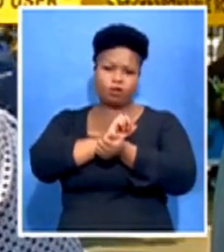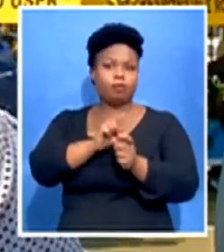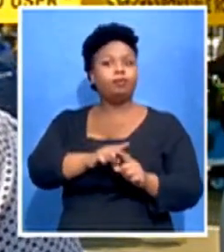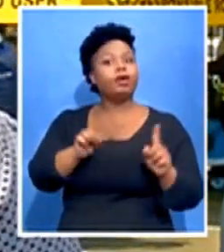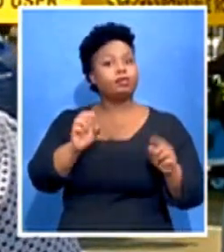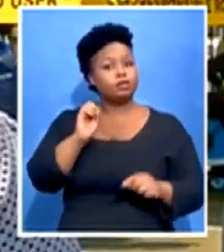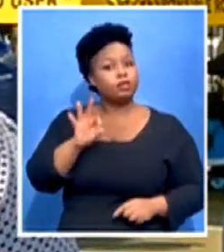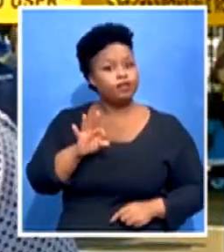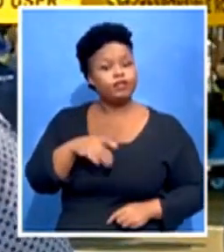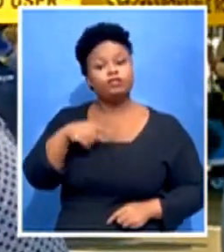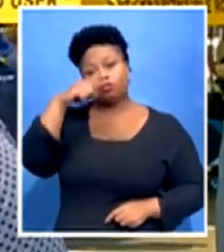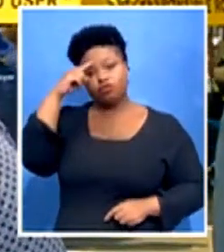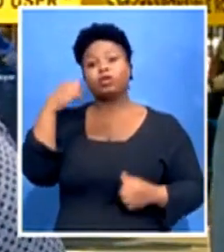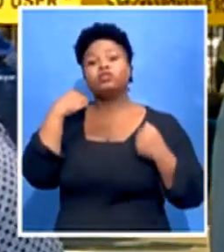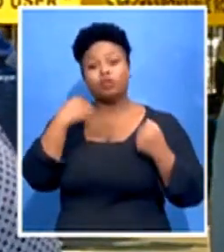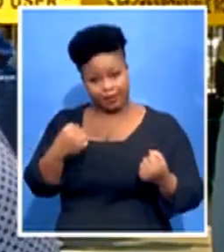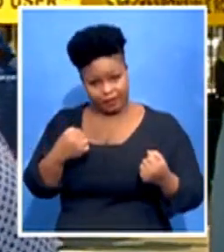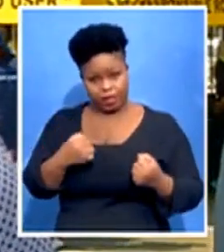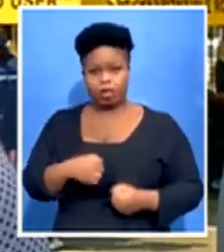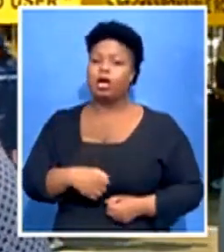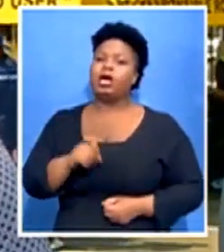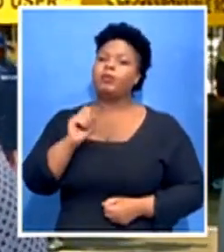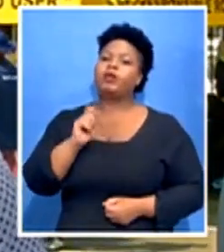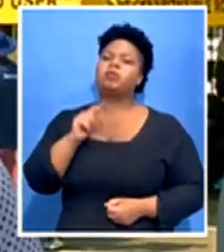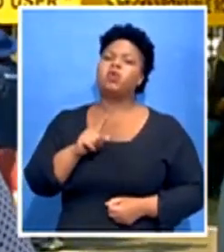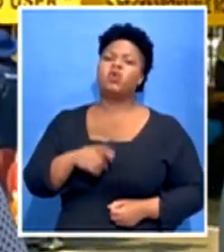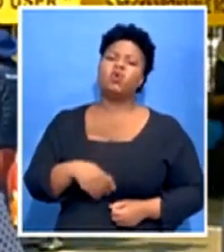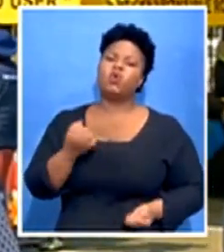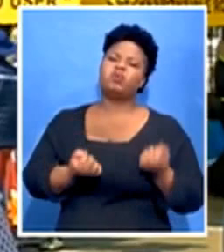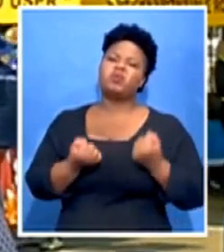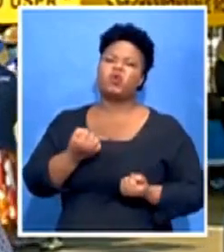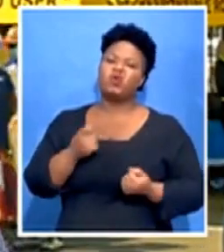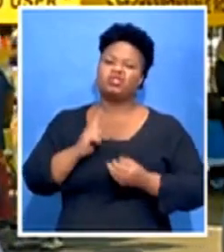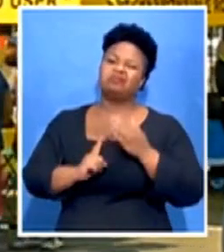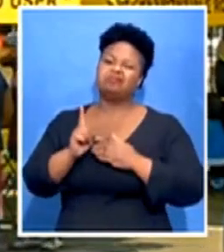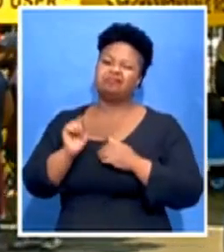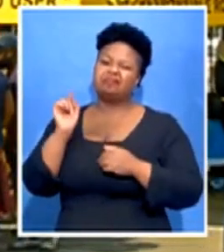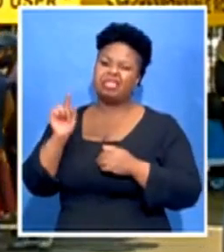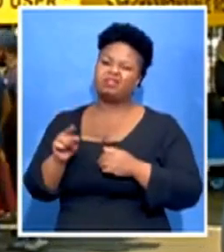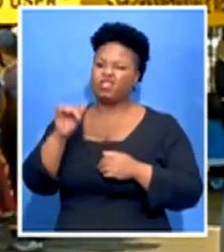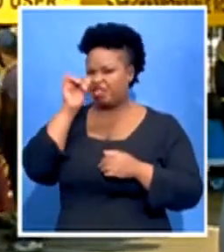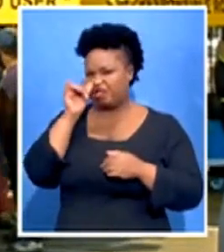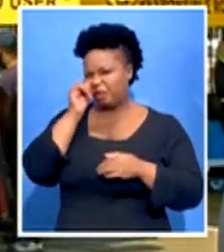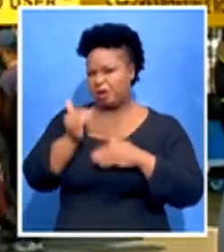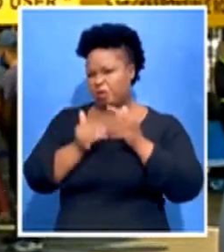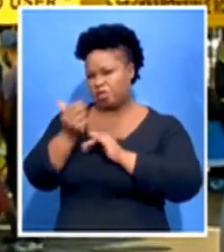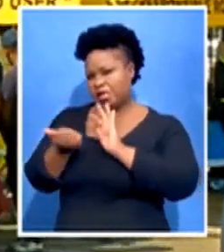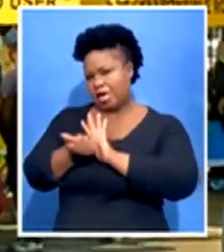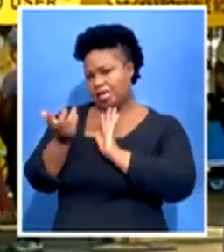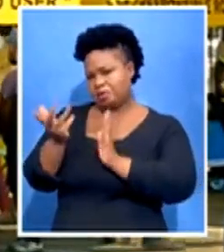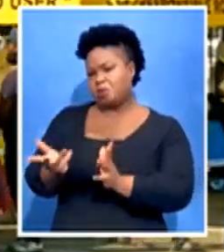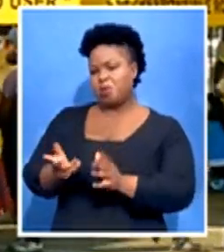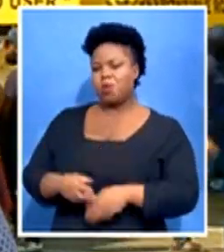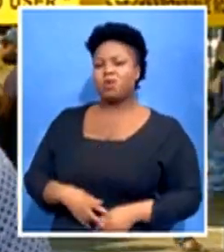it's drunken driving, then it's a court issue, it's a Criminal Procedure Act issue. You're supposed to go to court and go through the whole process. But for more,